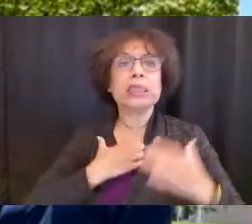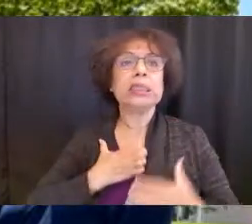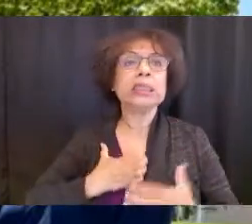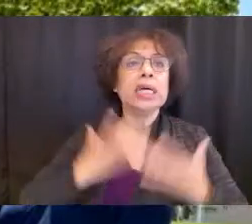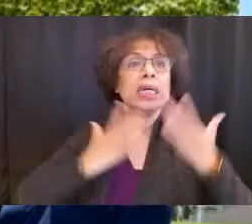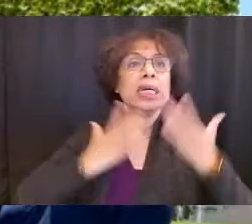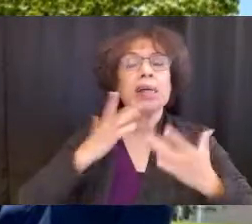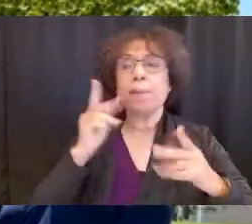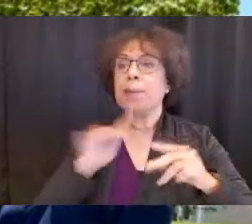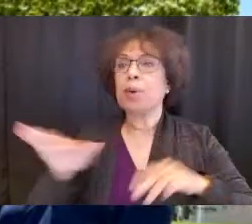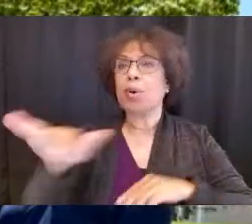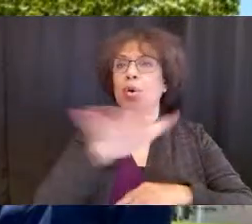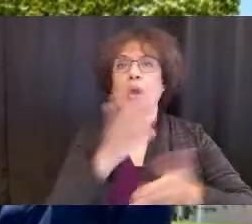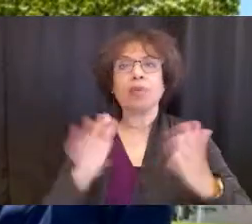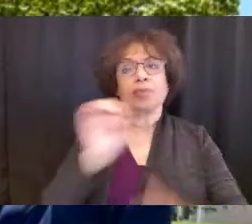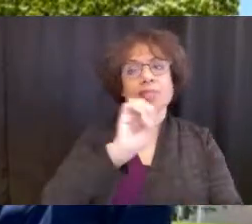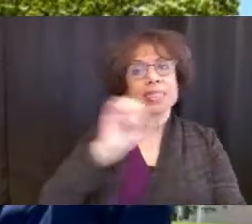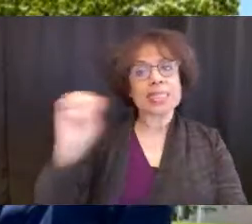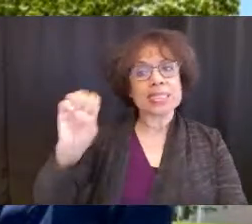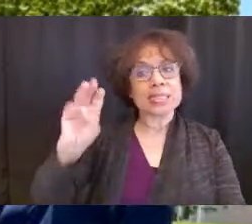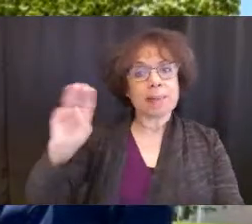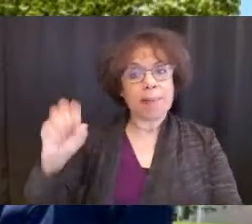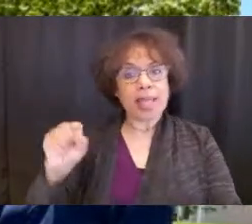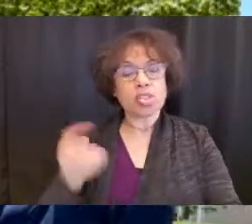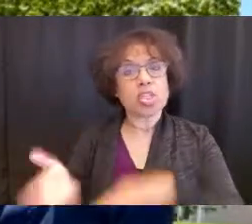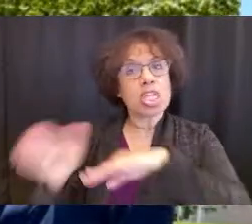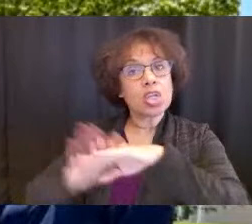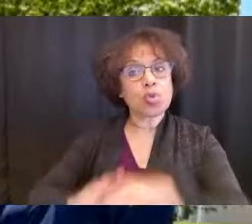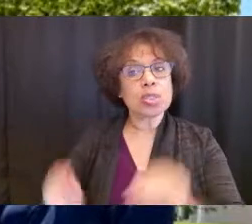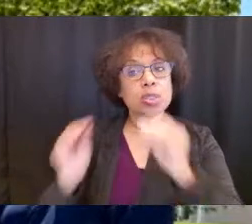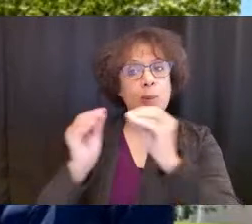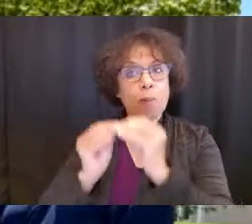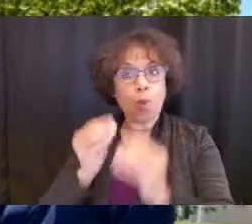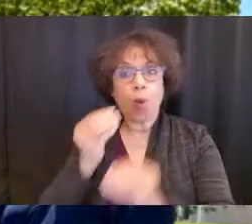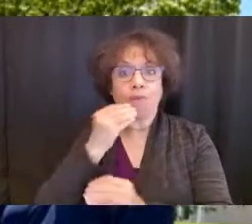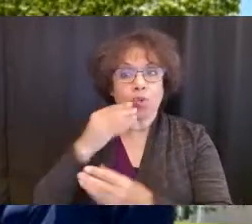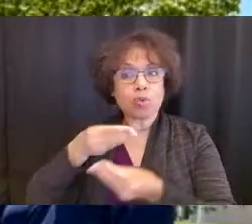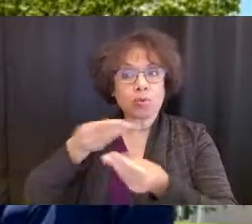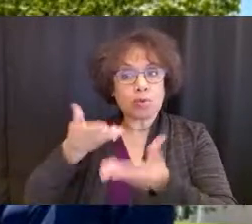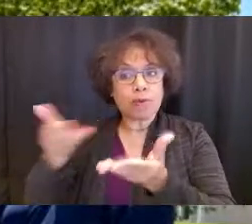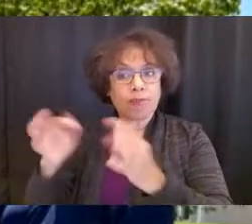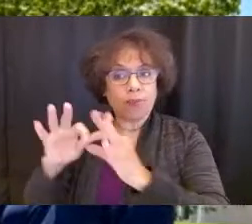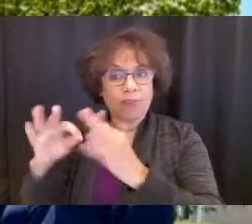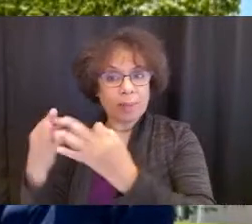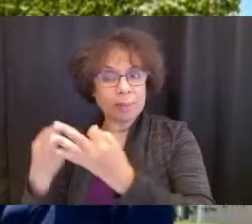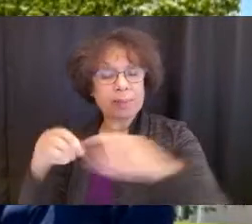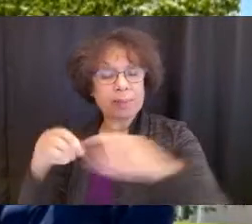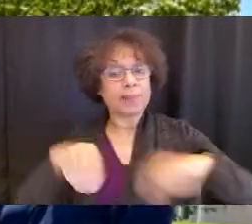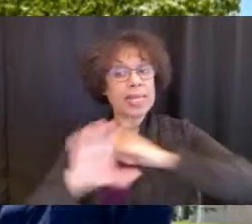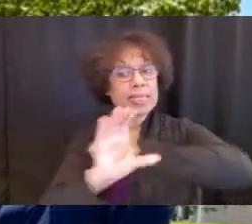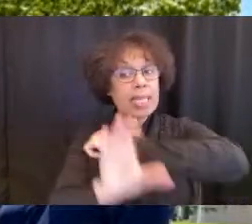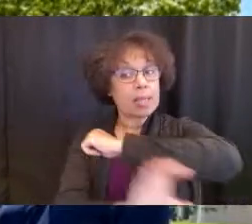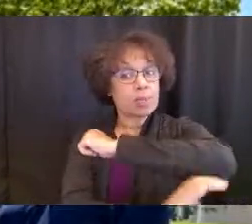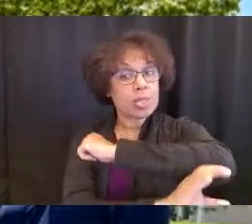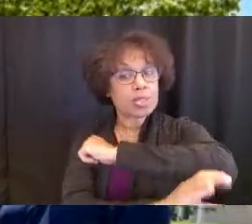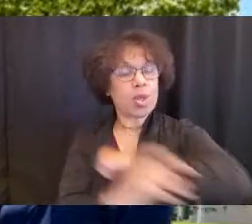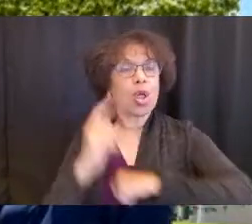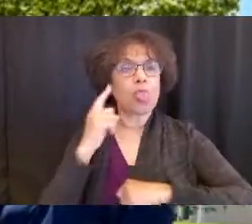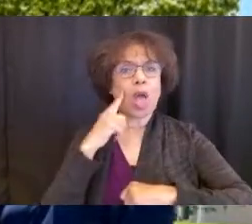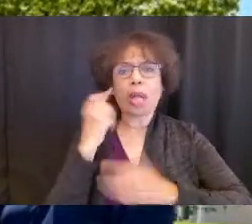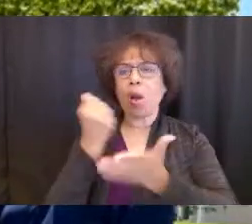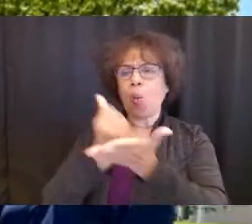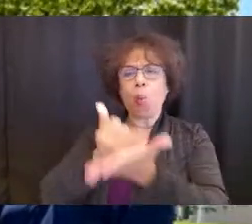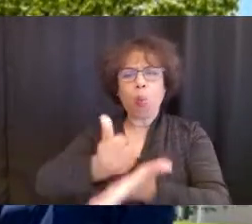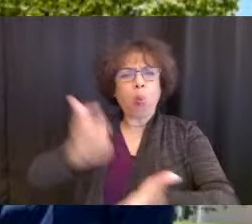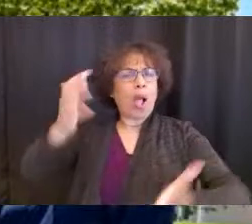serve across Eastern Massachusetts to increase the amount of food that we supply. In Cambridge, we are thought of as one of the wealthiest